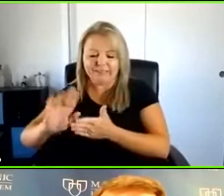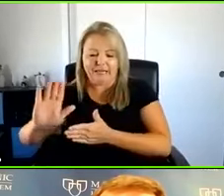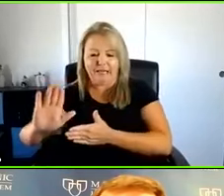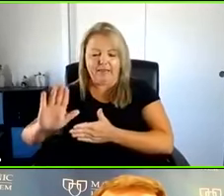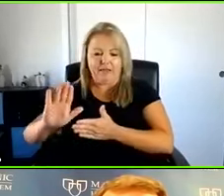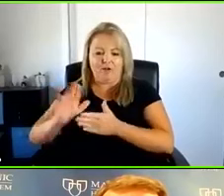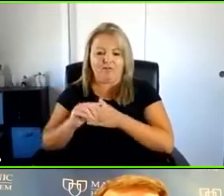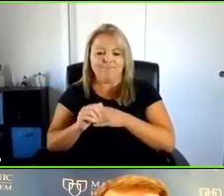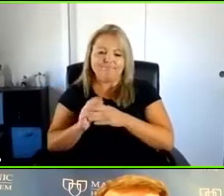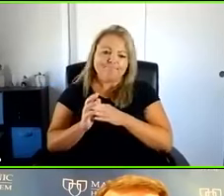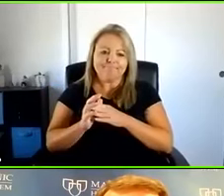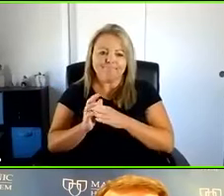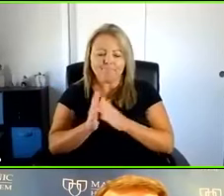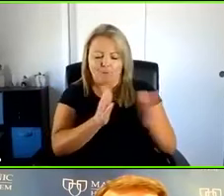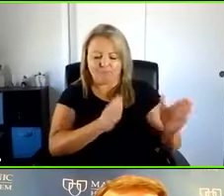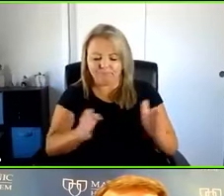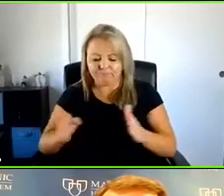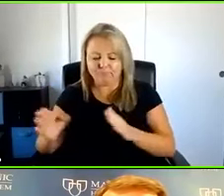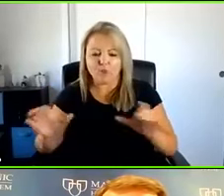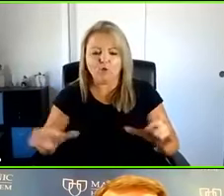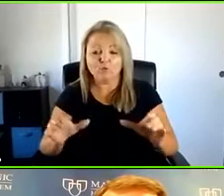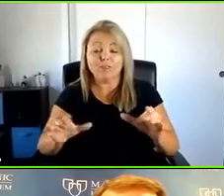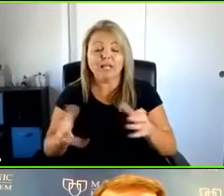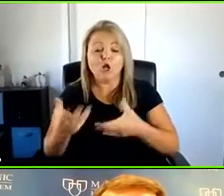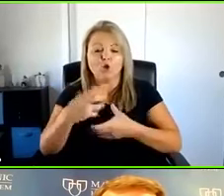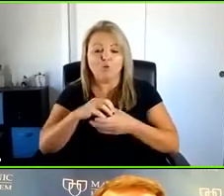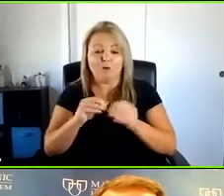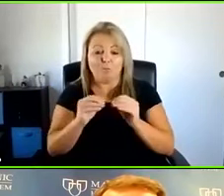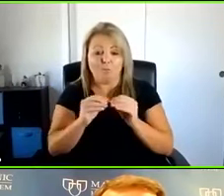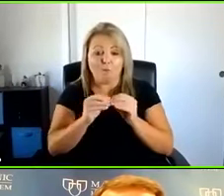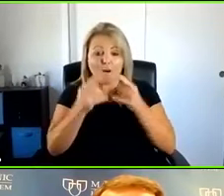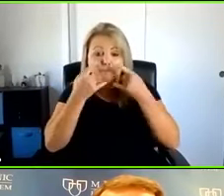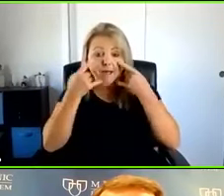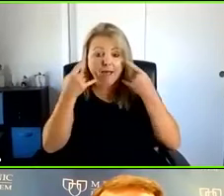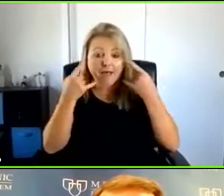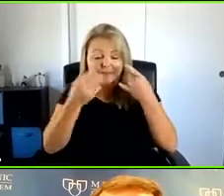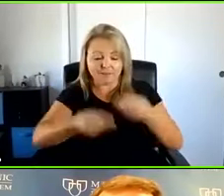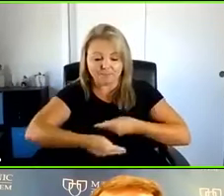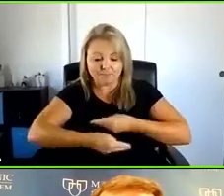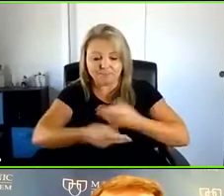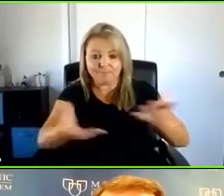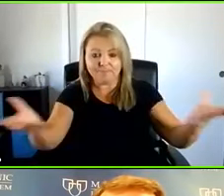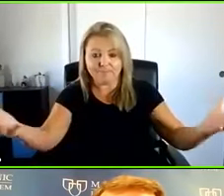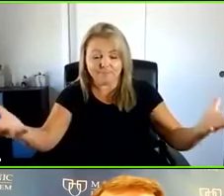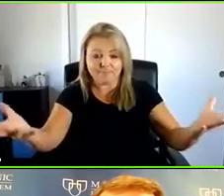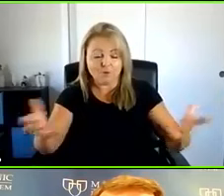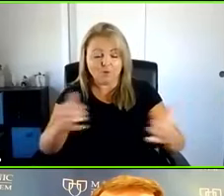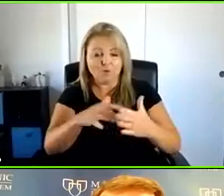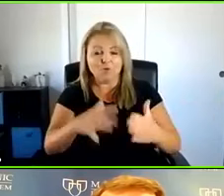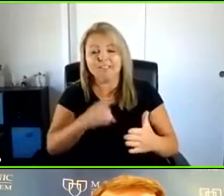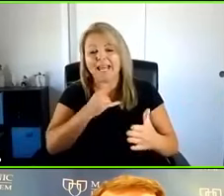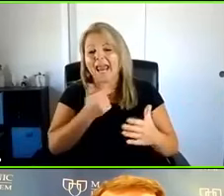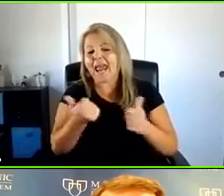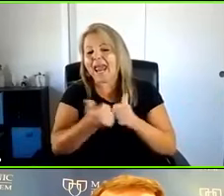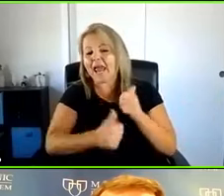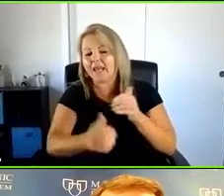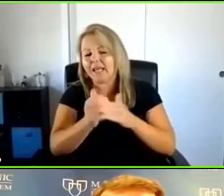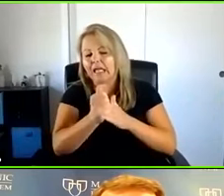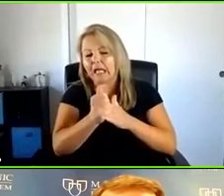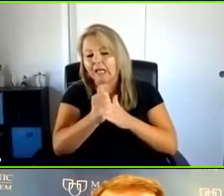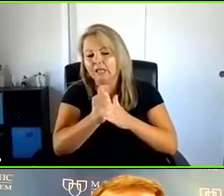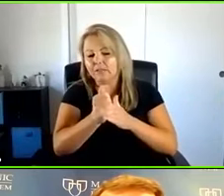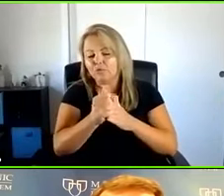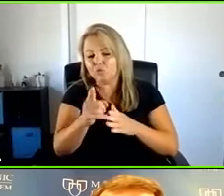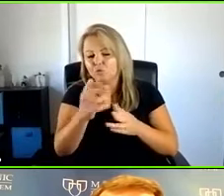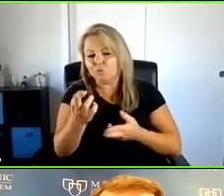doing, including getting more masks to students. Are there any other guidance that you would recommend to students as